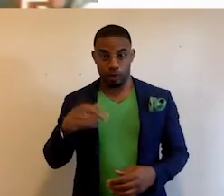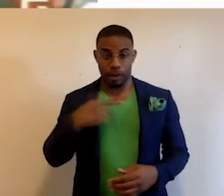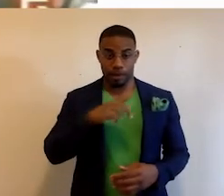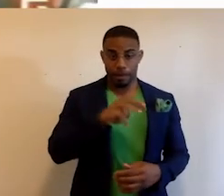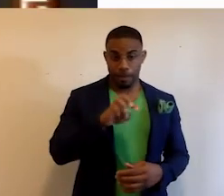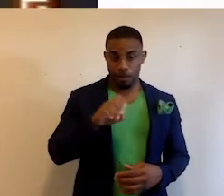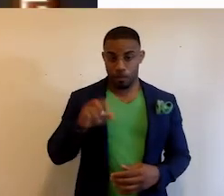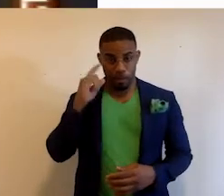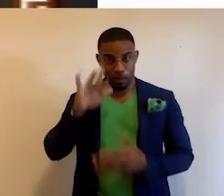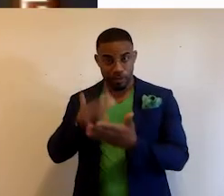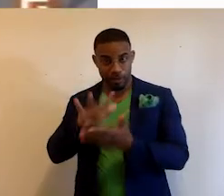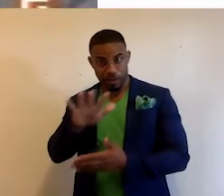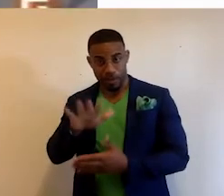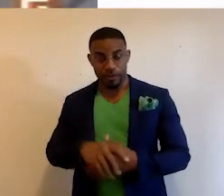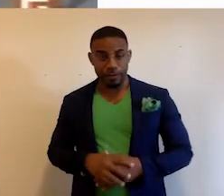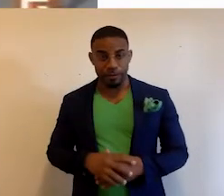5.